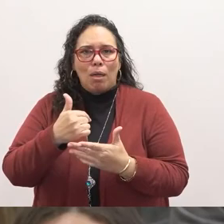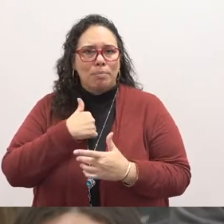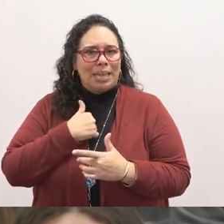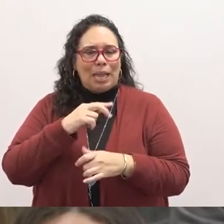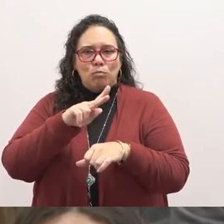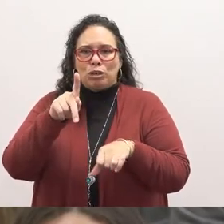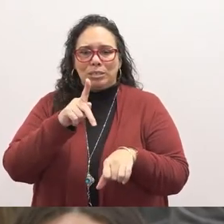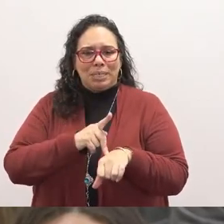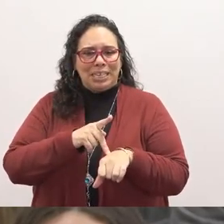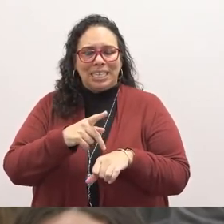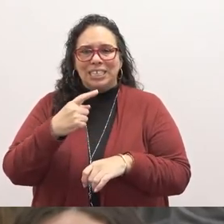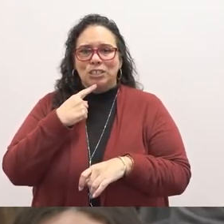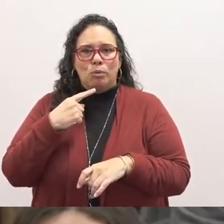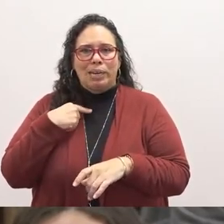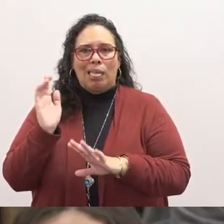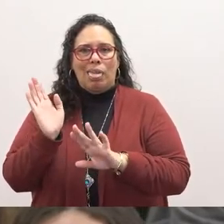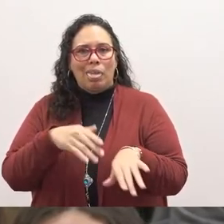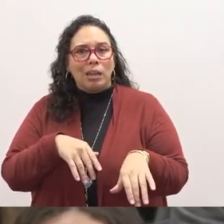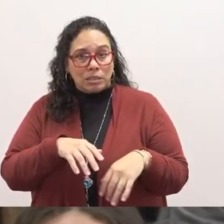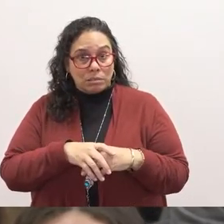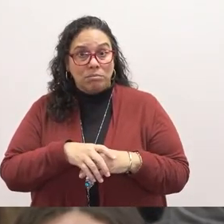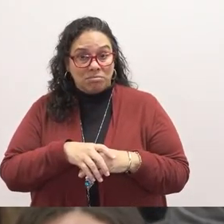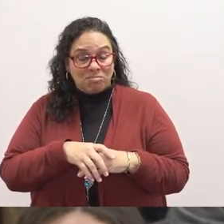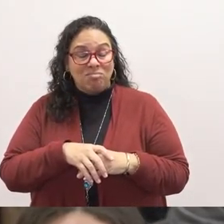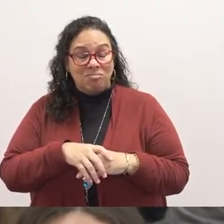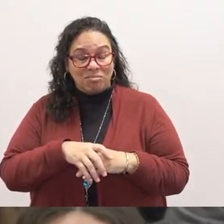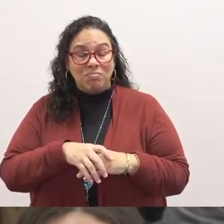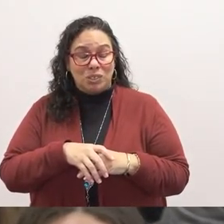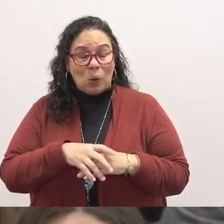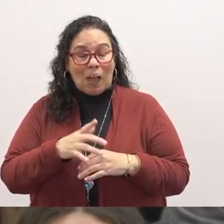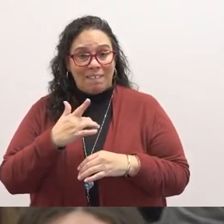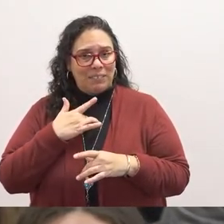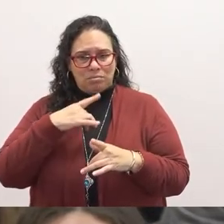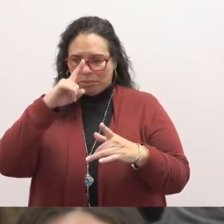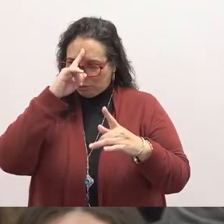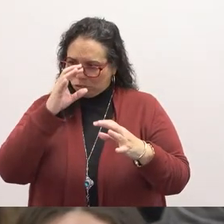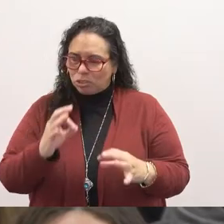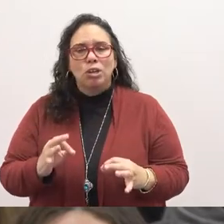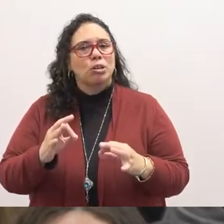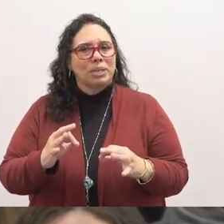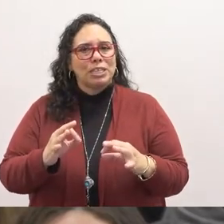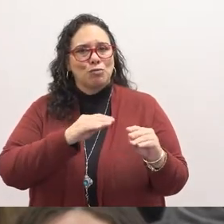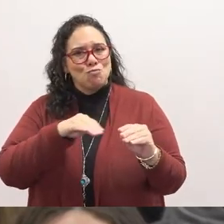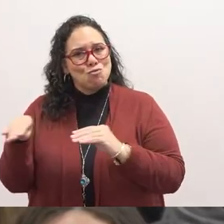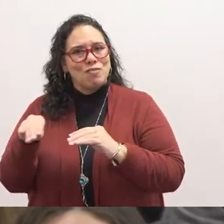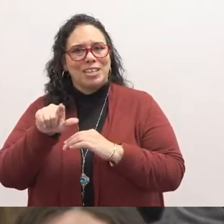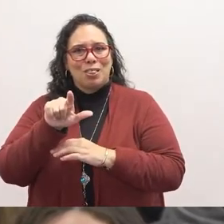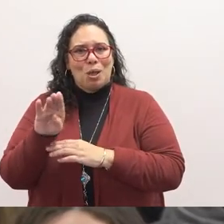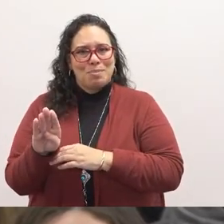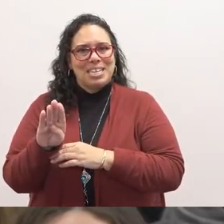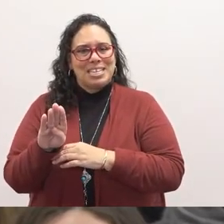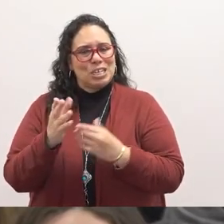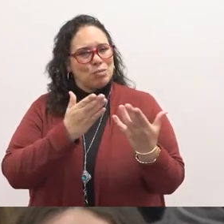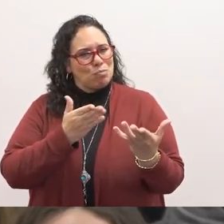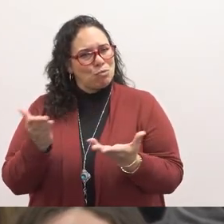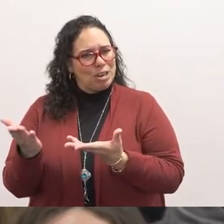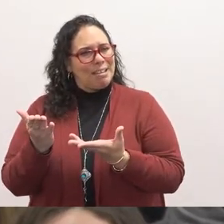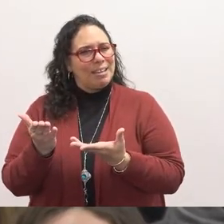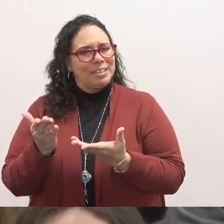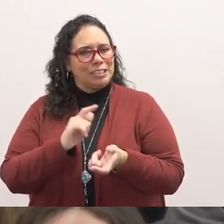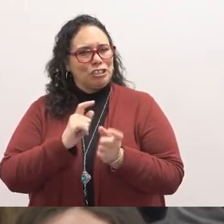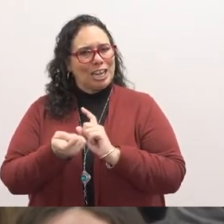principal, he just told me to get over it. So I was filled with determination now moving to Long Beach to bring about some